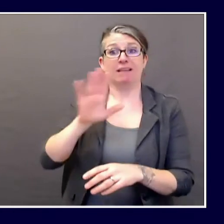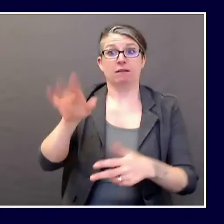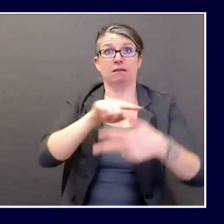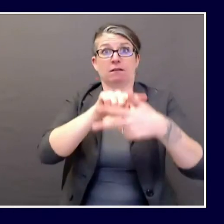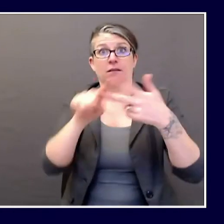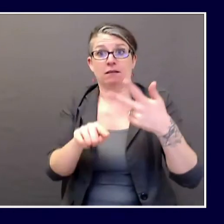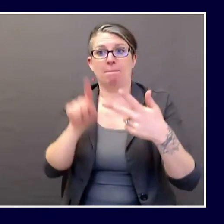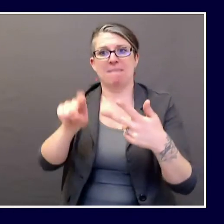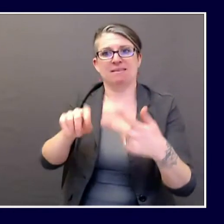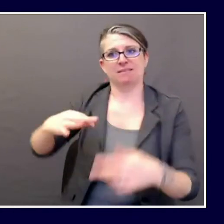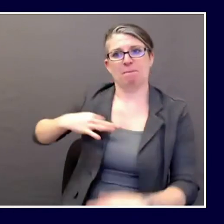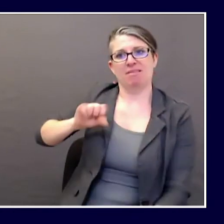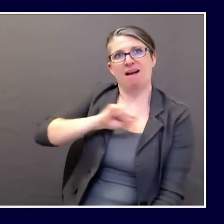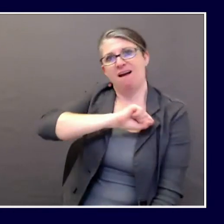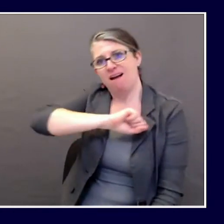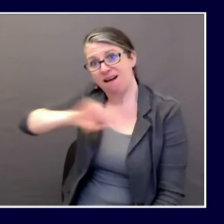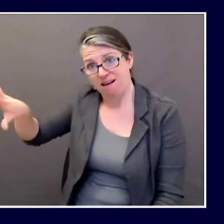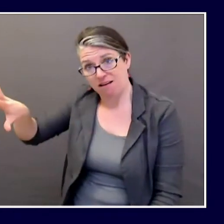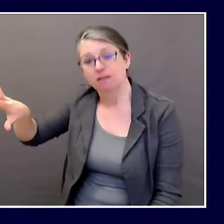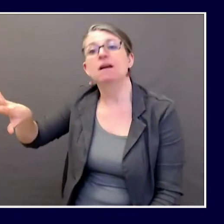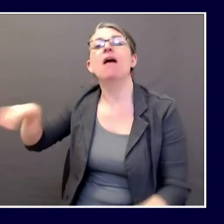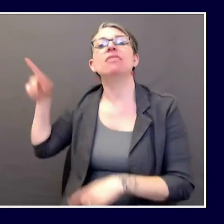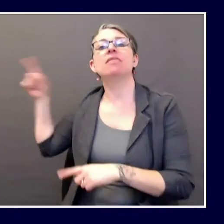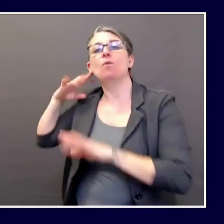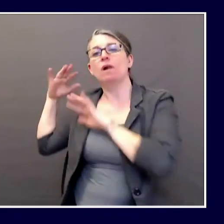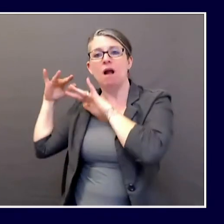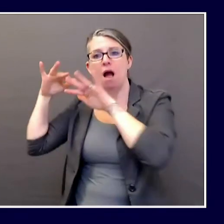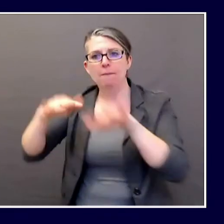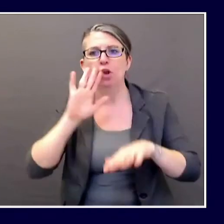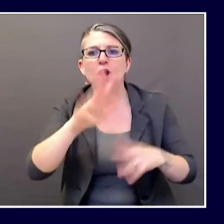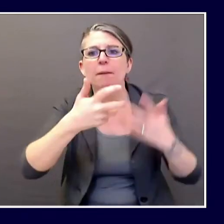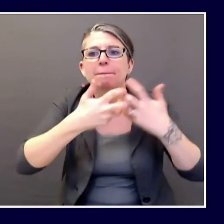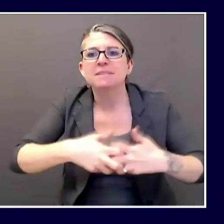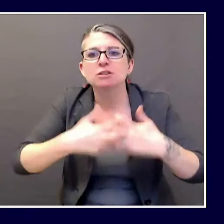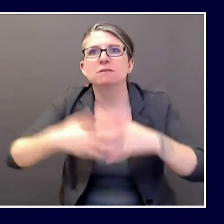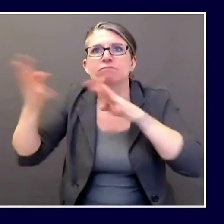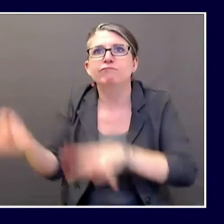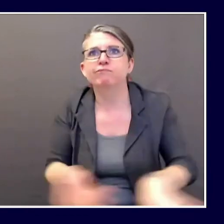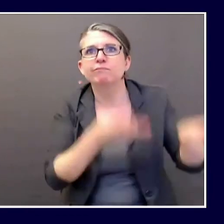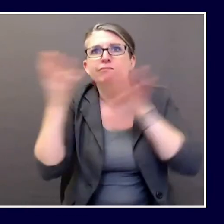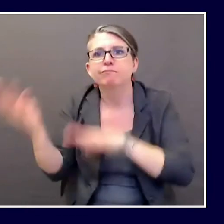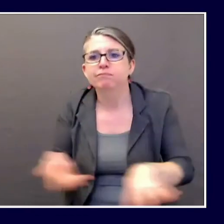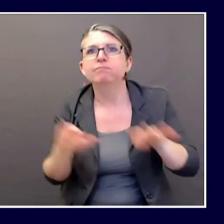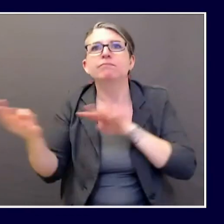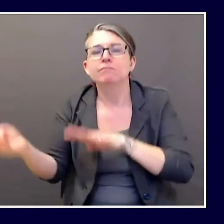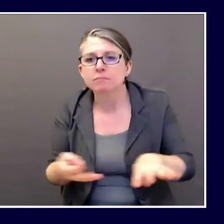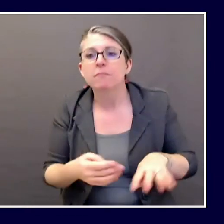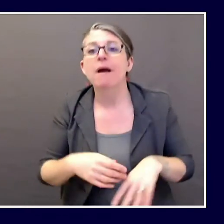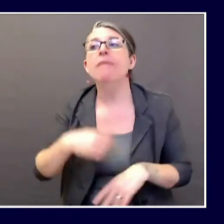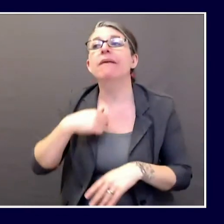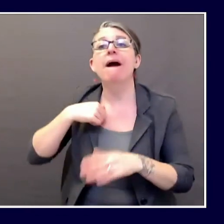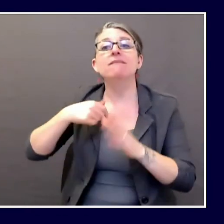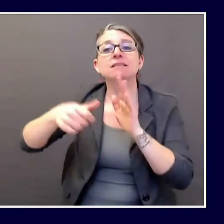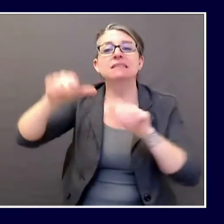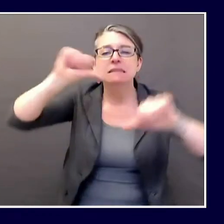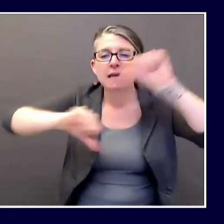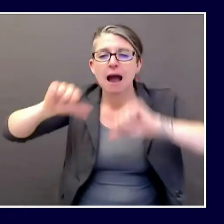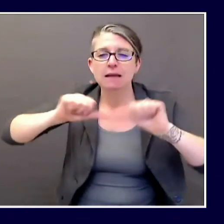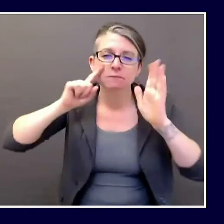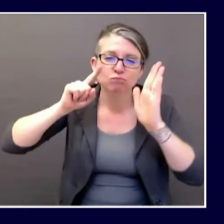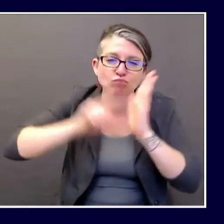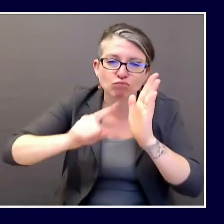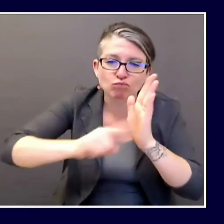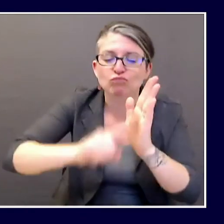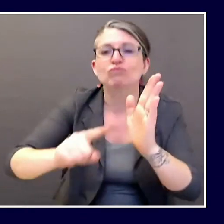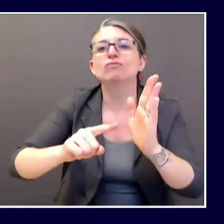to Megan's question, that is not to suggest even for a split second that the process that we've undertaken thus far